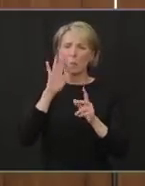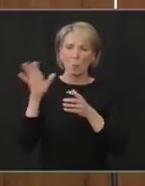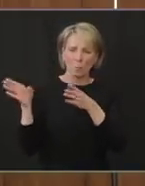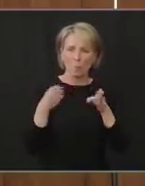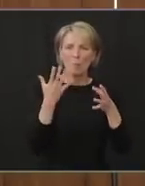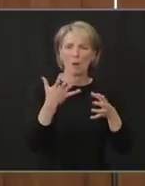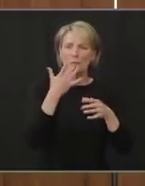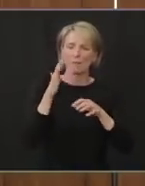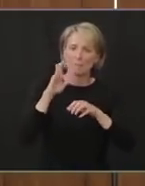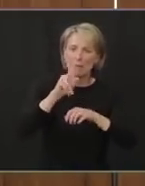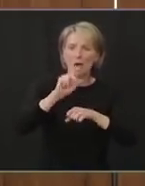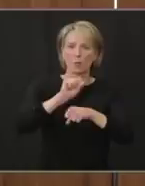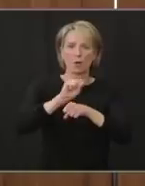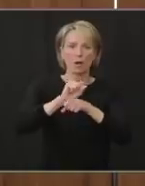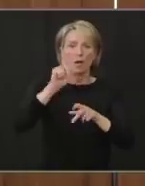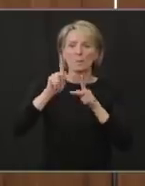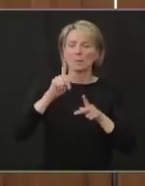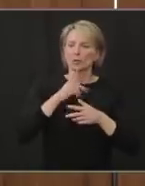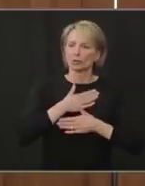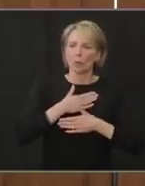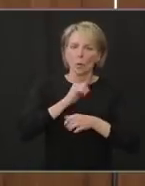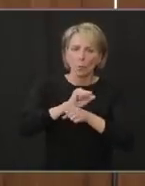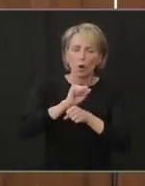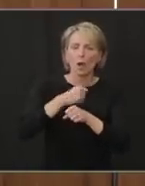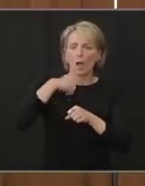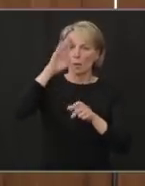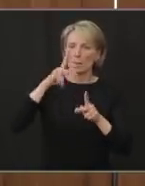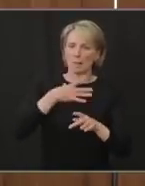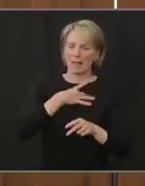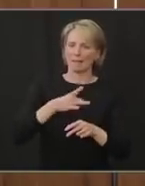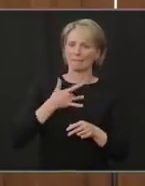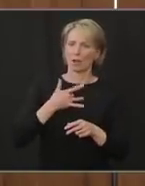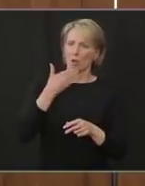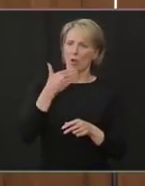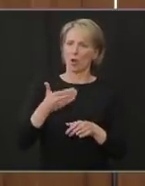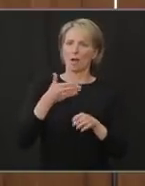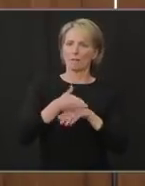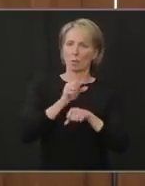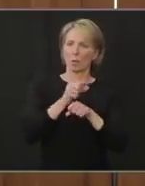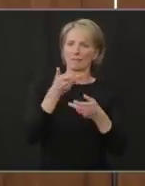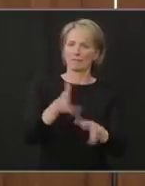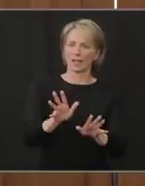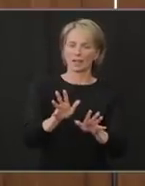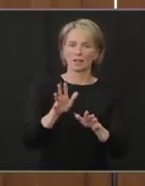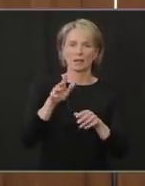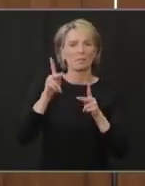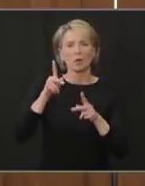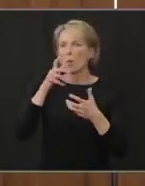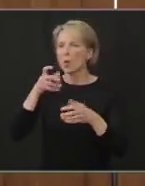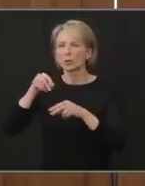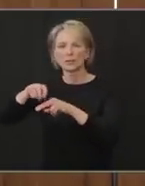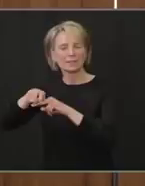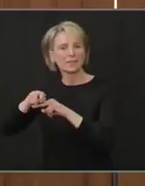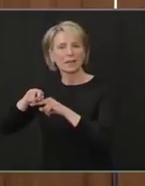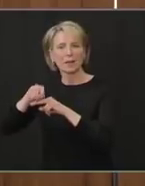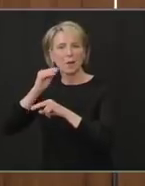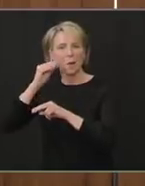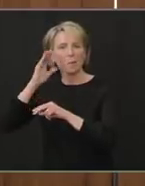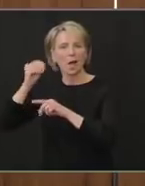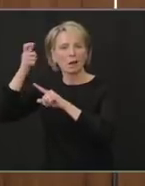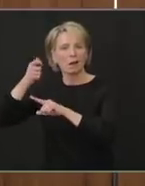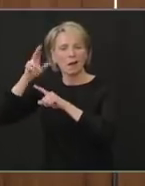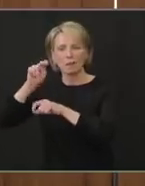They wanted to feel productive. And what's more, by the way, the cost of administering a